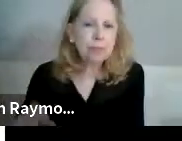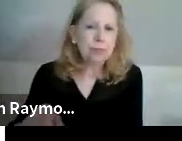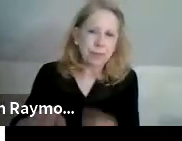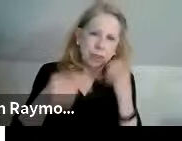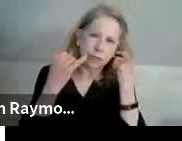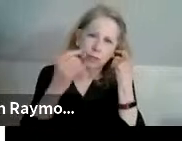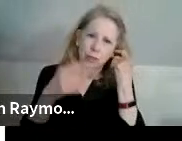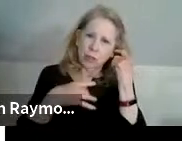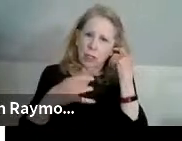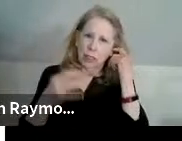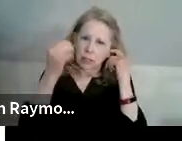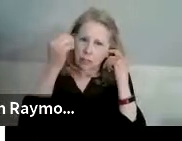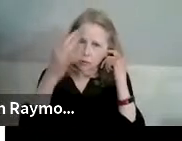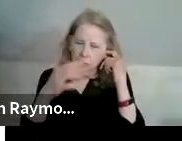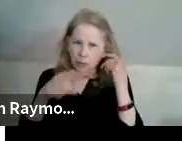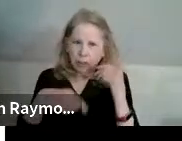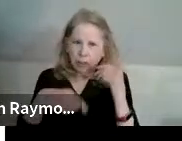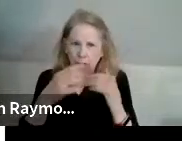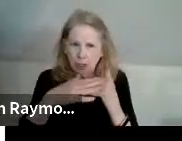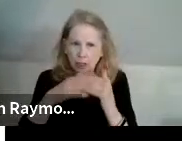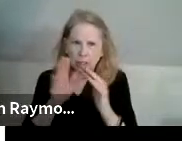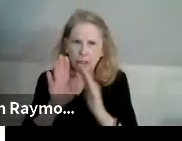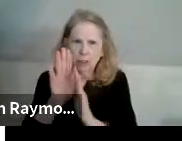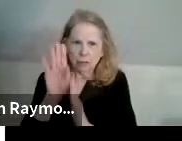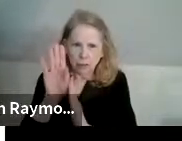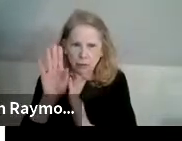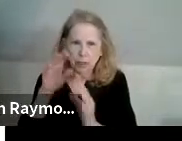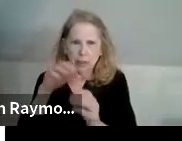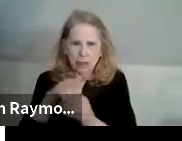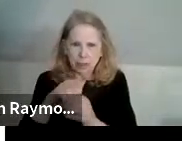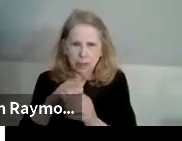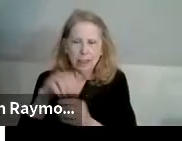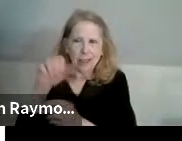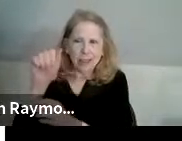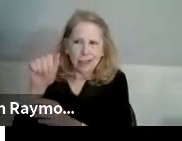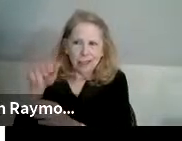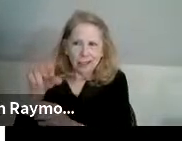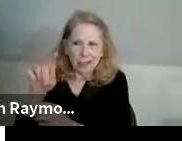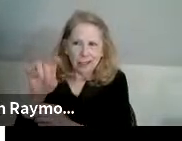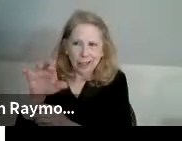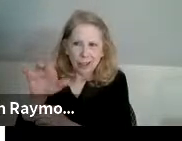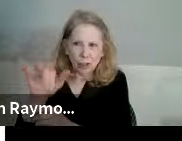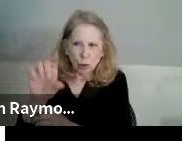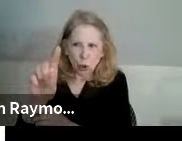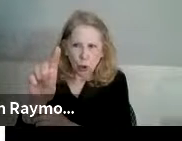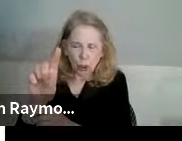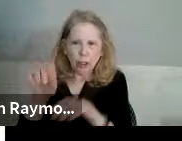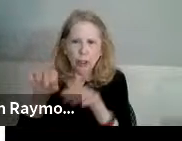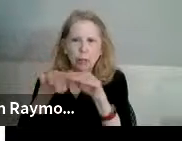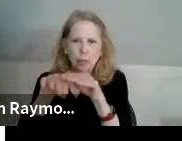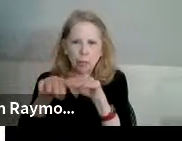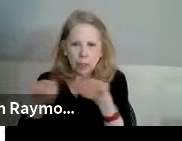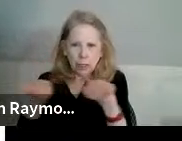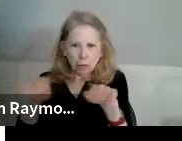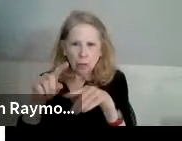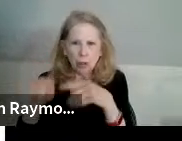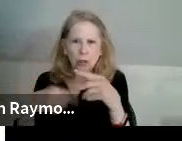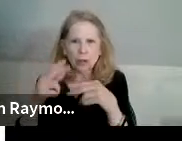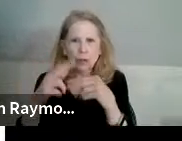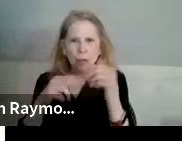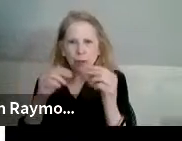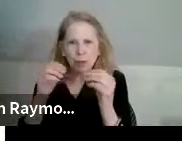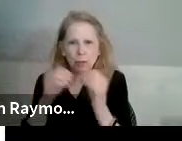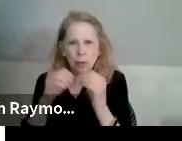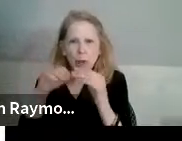If you would like information on development within the Android platform, please go to Build More